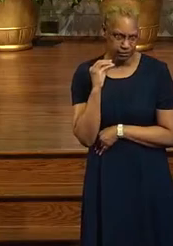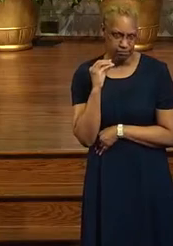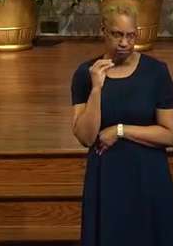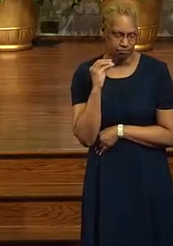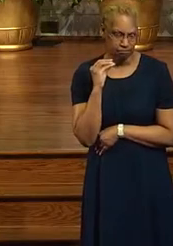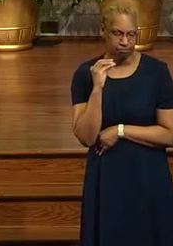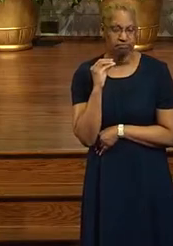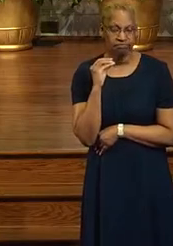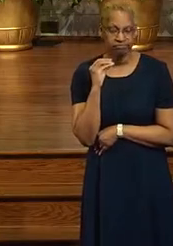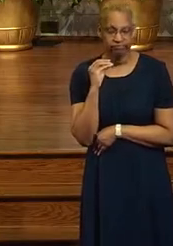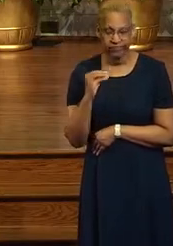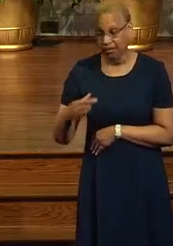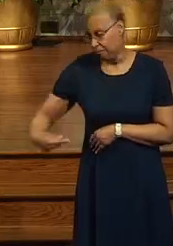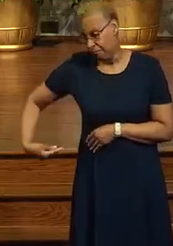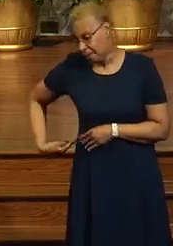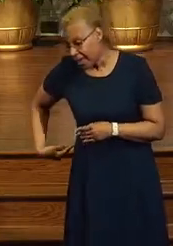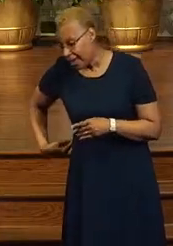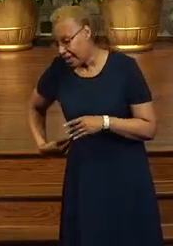A damaged back,